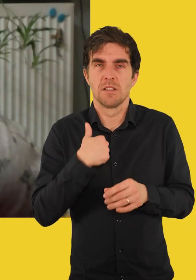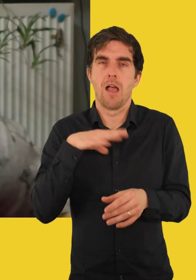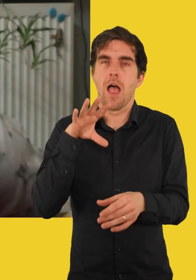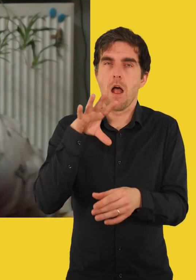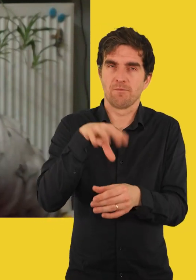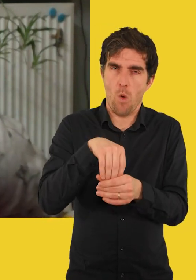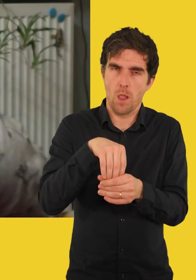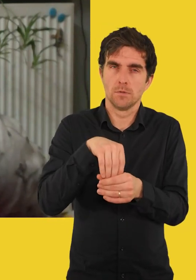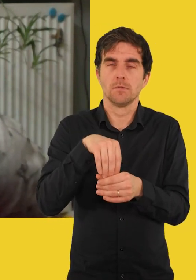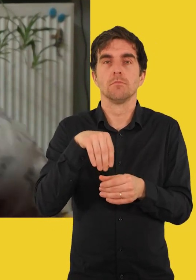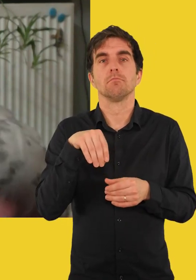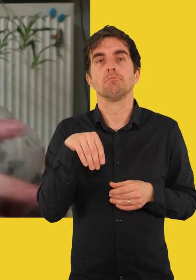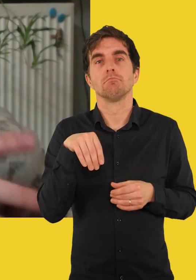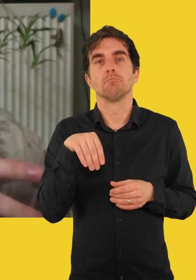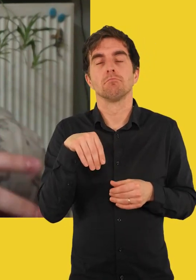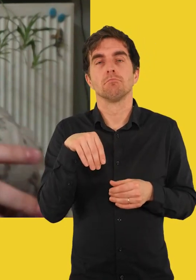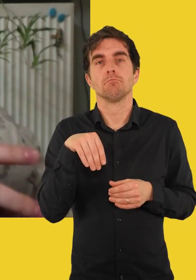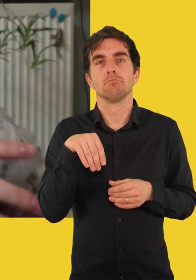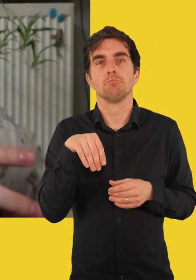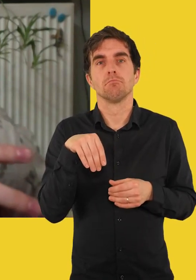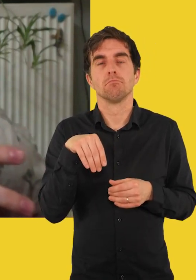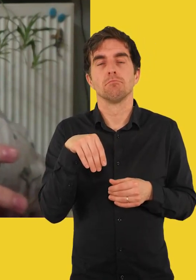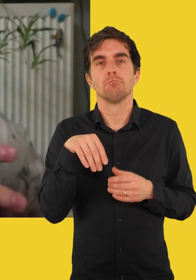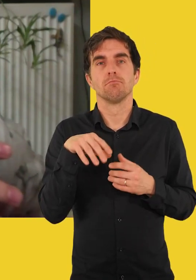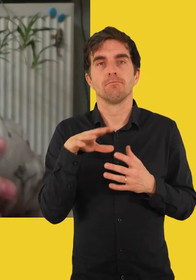was involved in